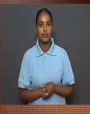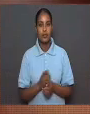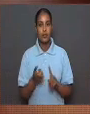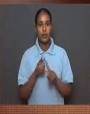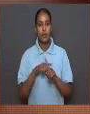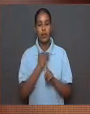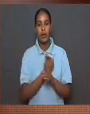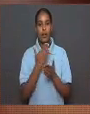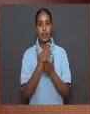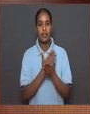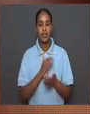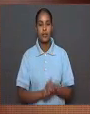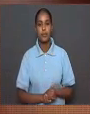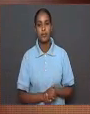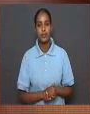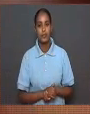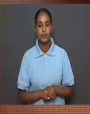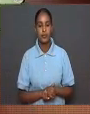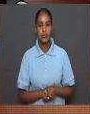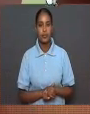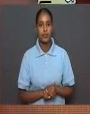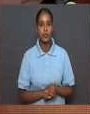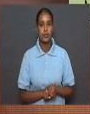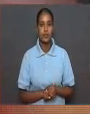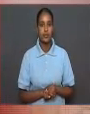Let's get back to our lesson.